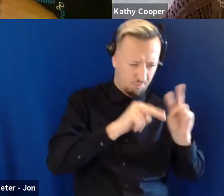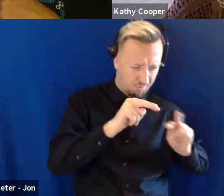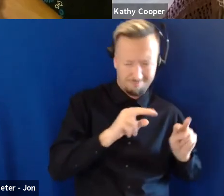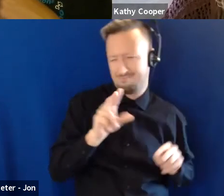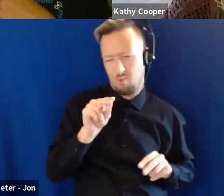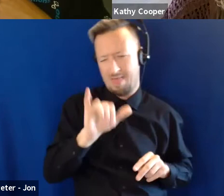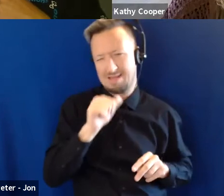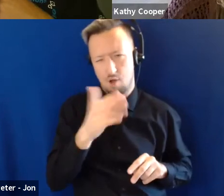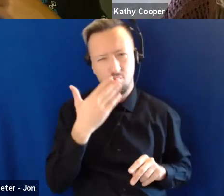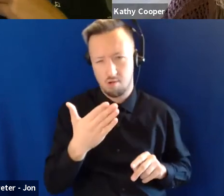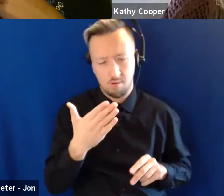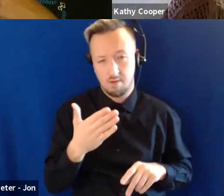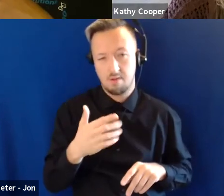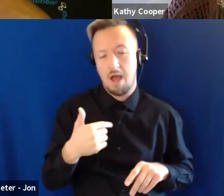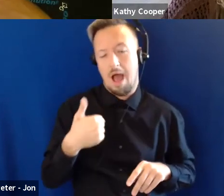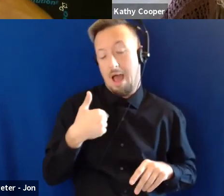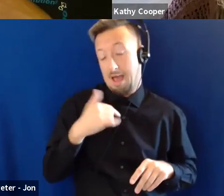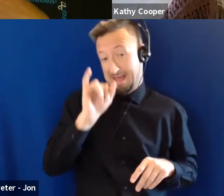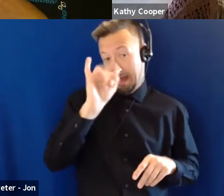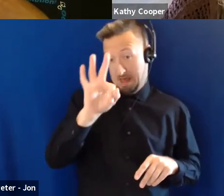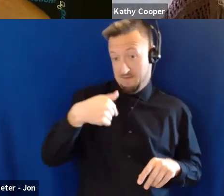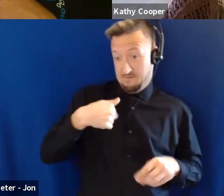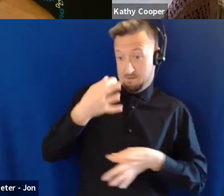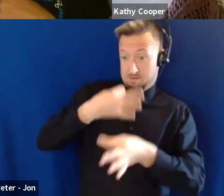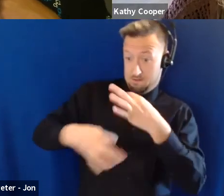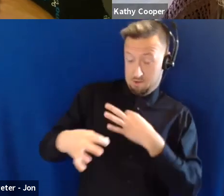yeah. And so if it were me, I would, I would just